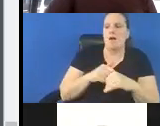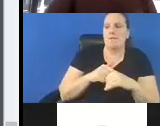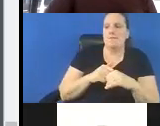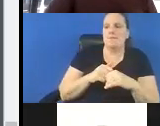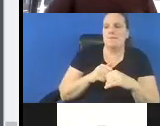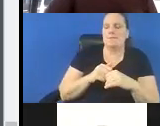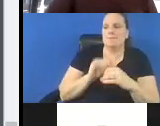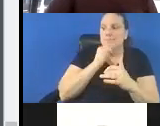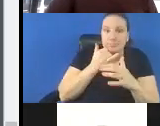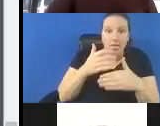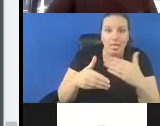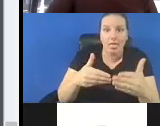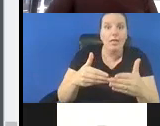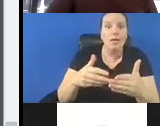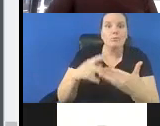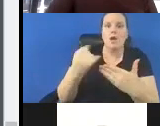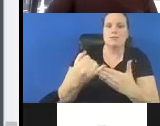trip up a project. So